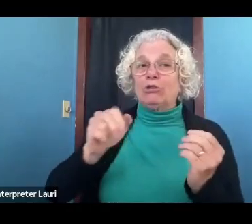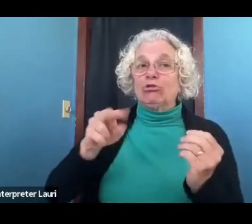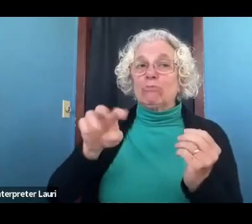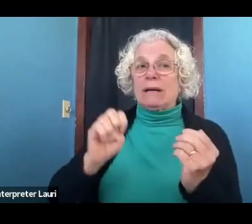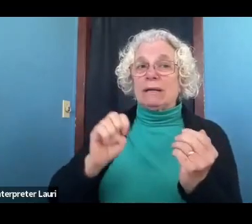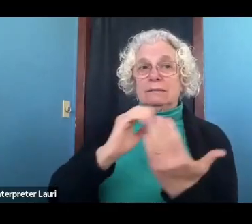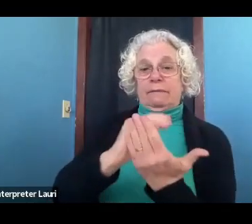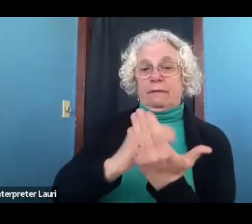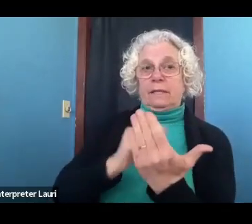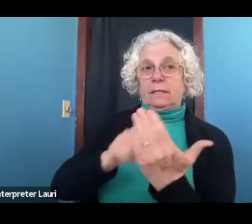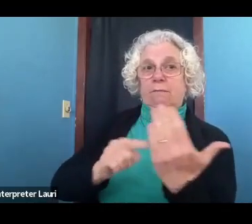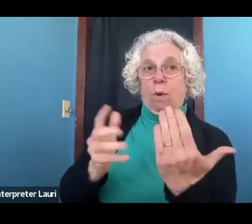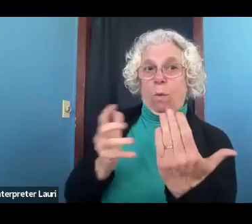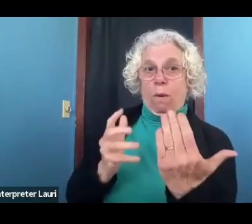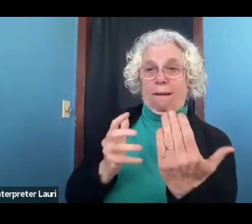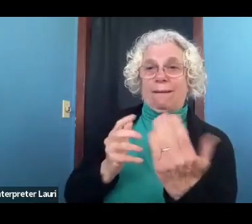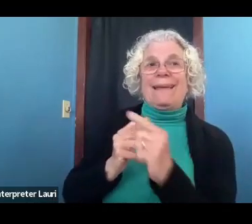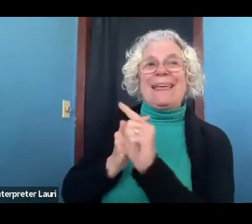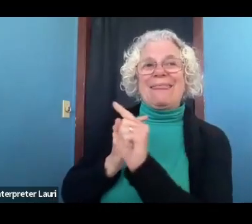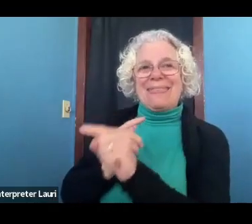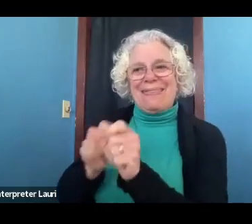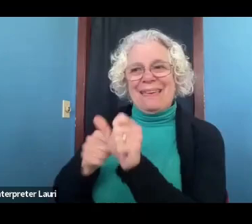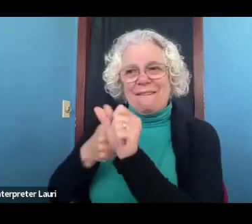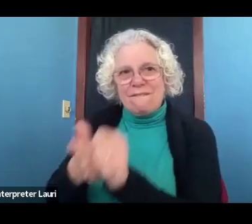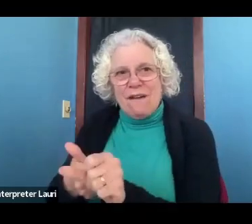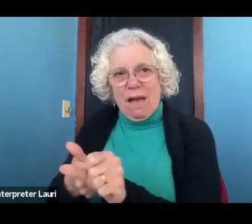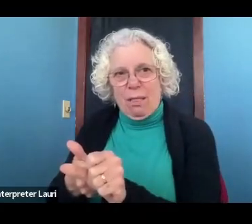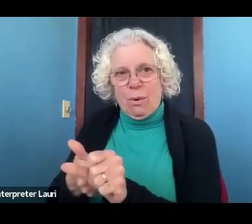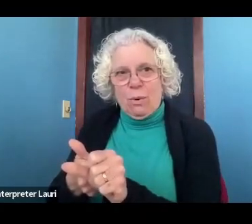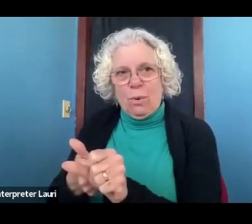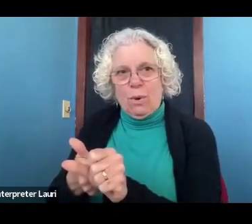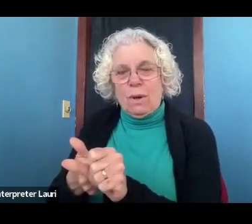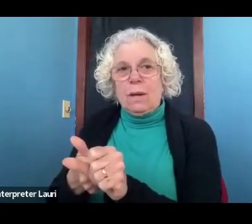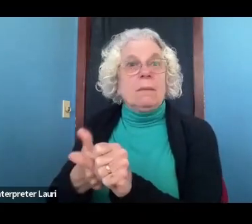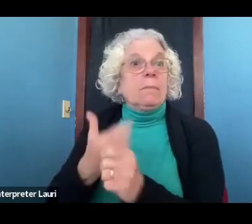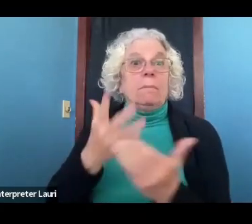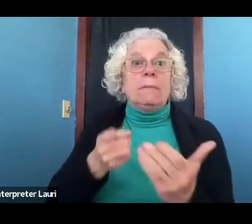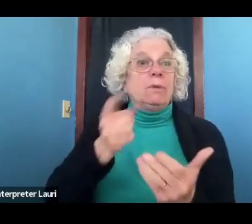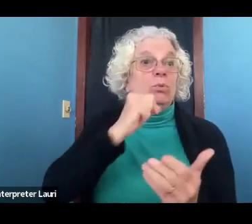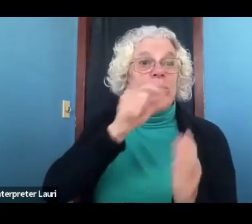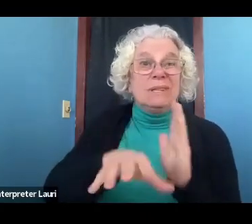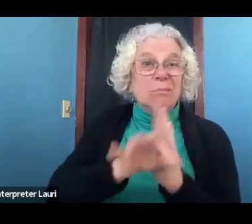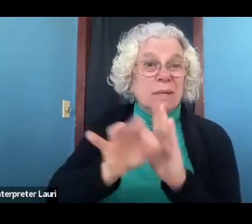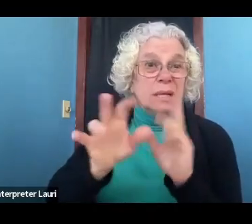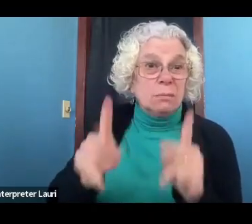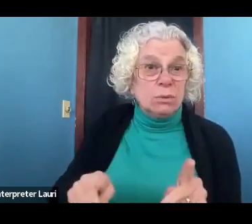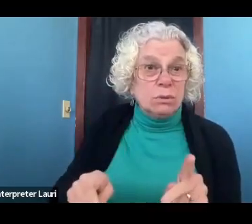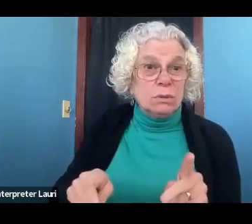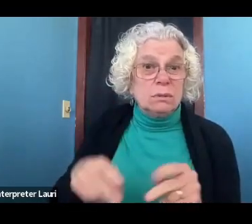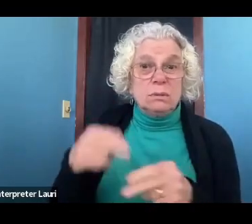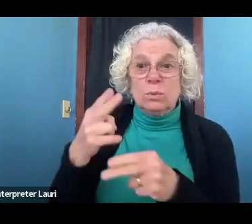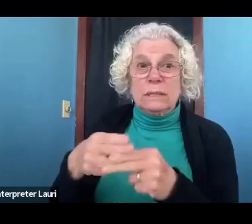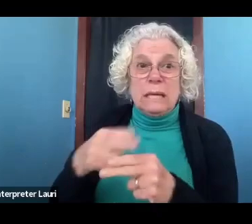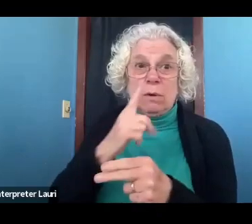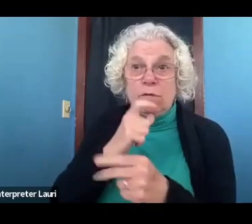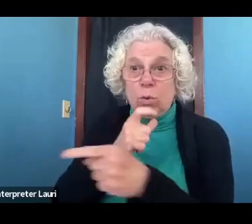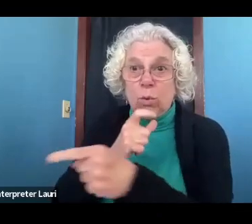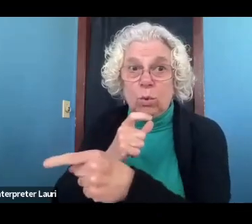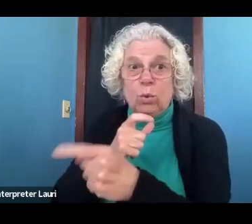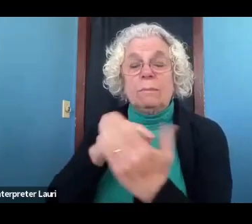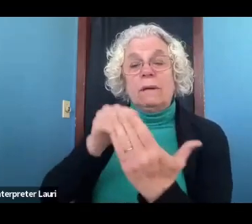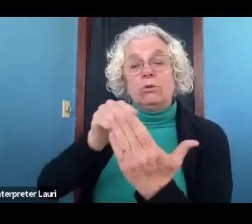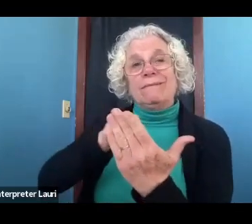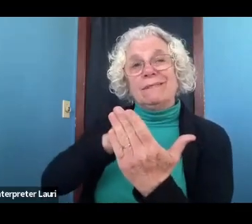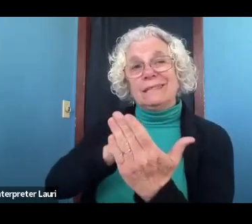chose would make those decisions. And if you didn't choose a person on your document, you would have instructions for whoever is going to make